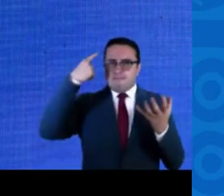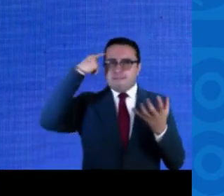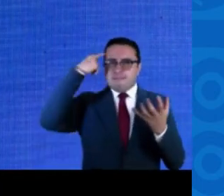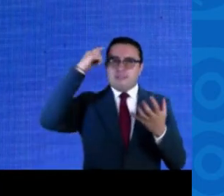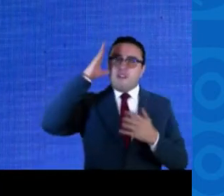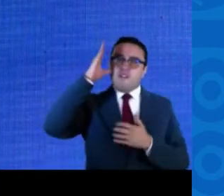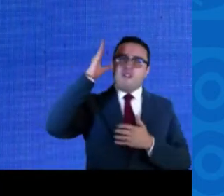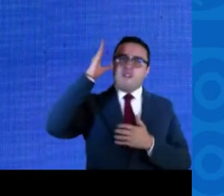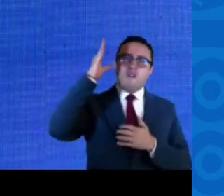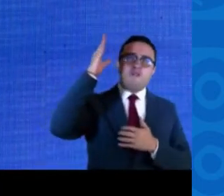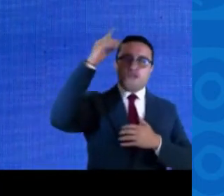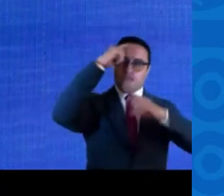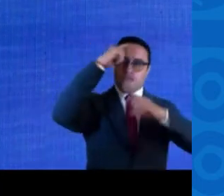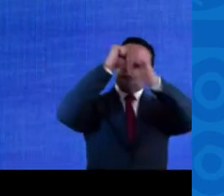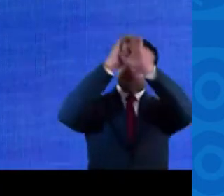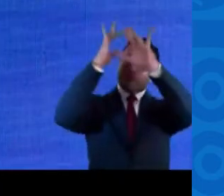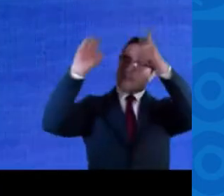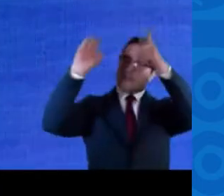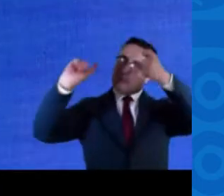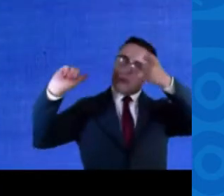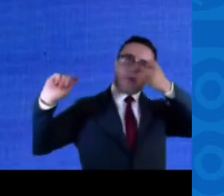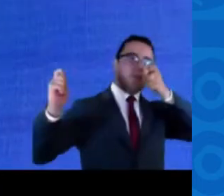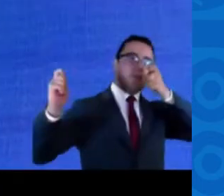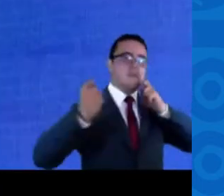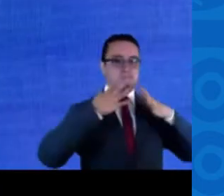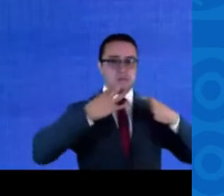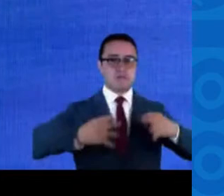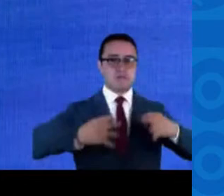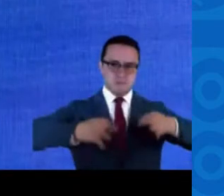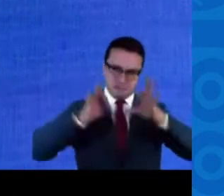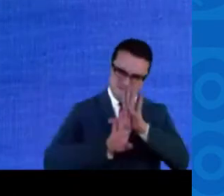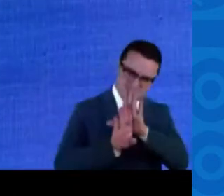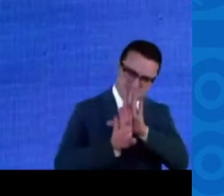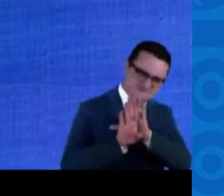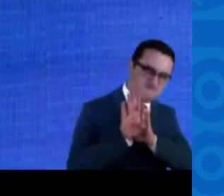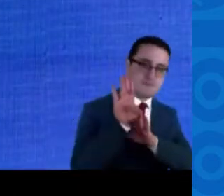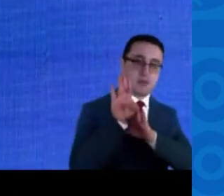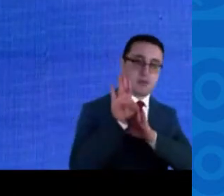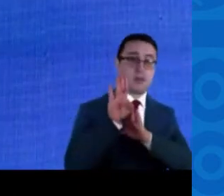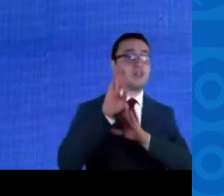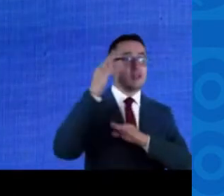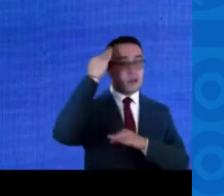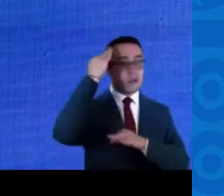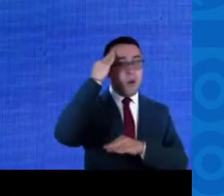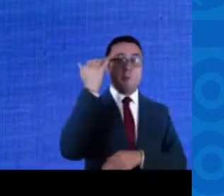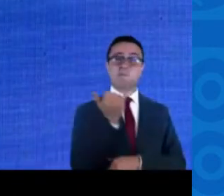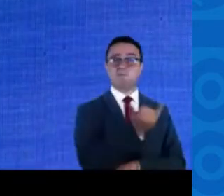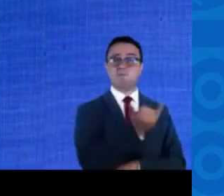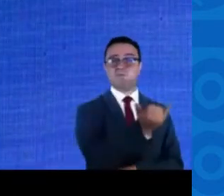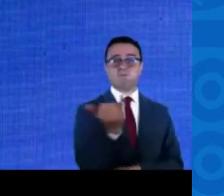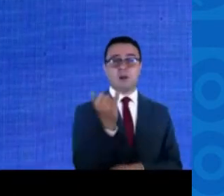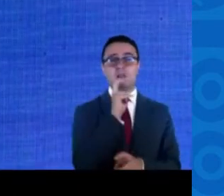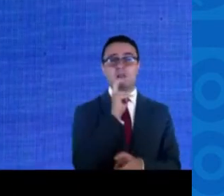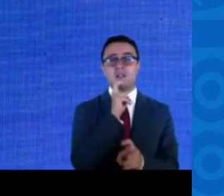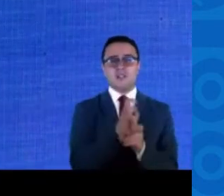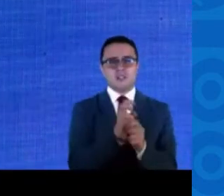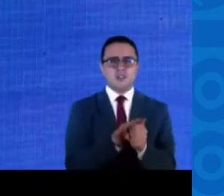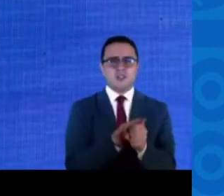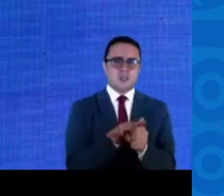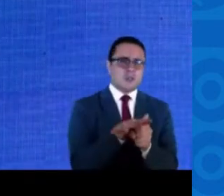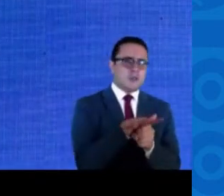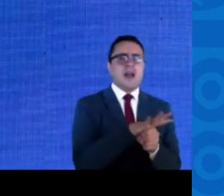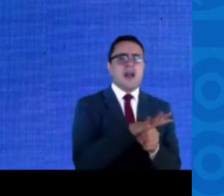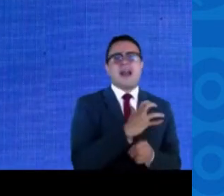that wishes to build a future with which we have dreamed of,